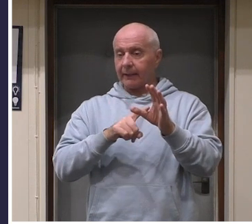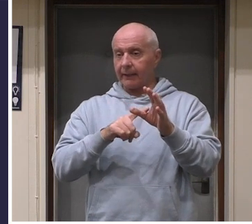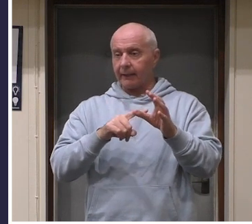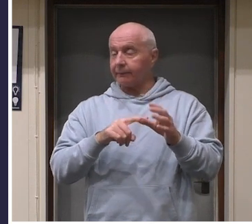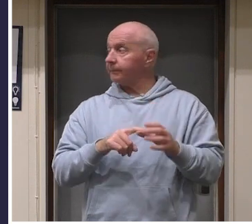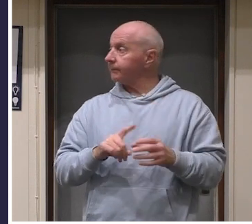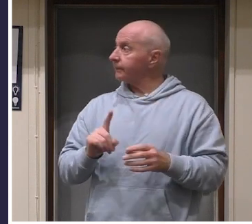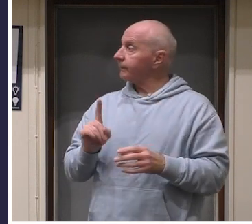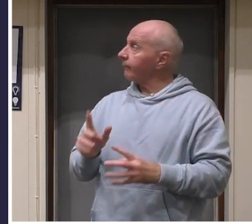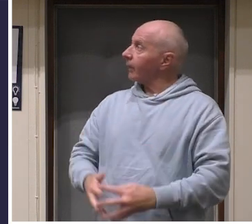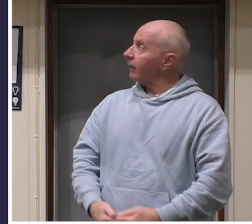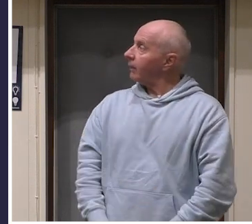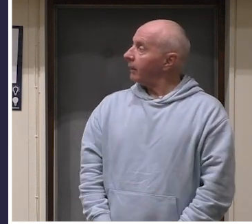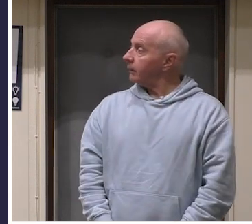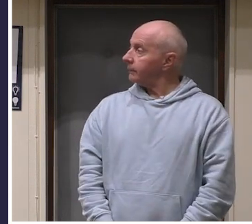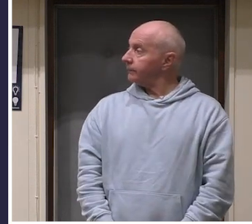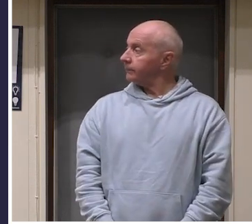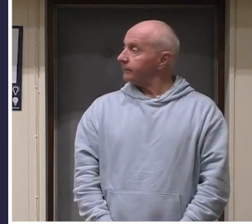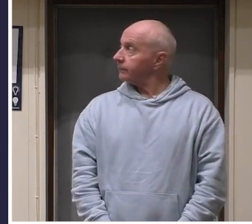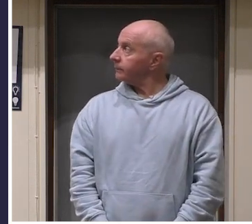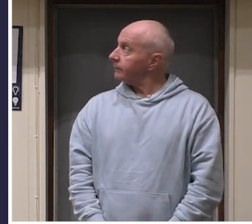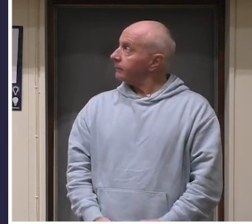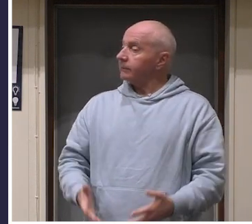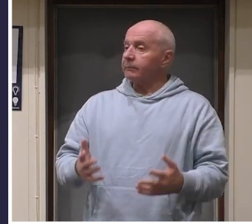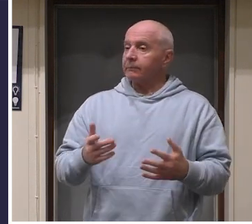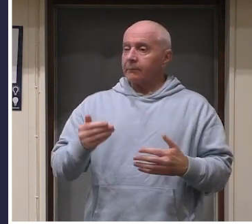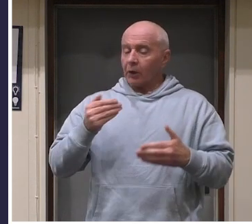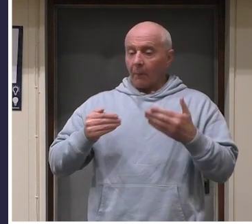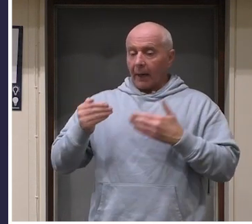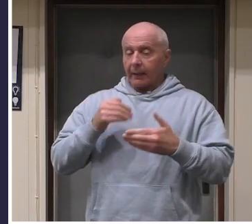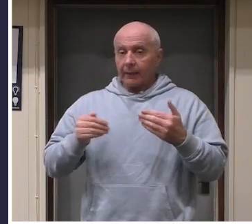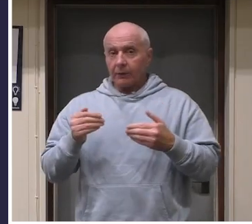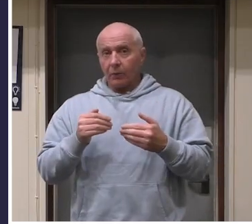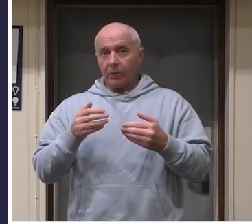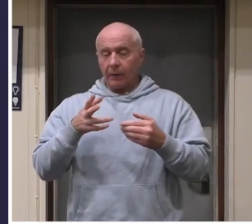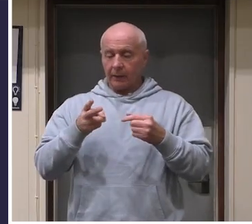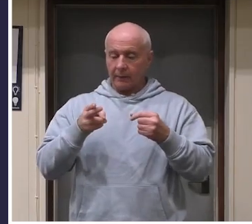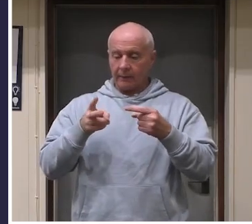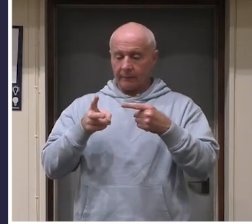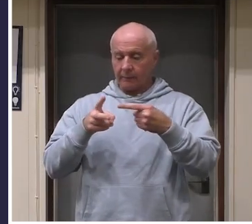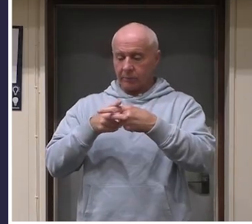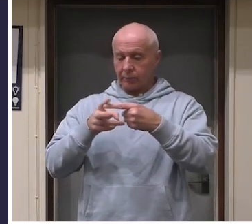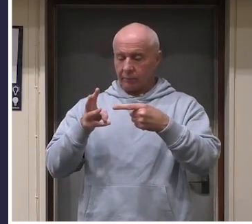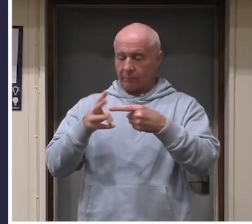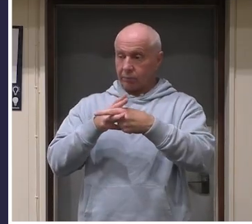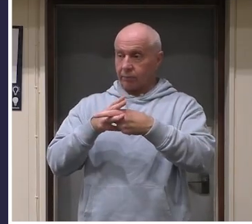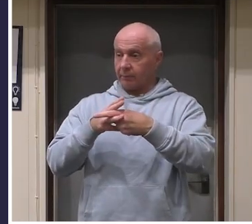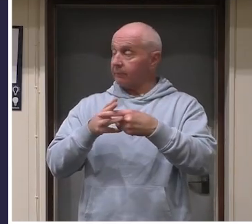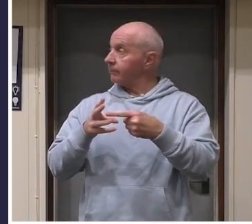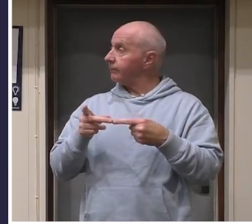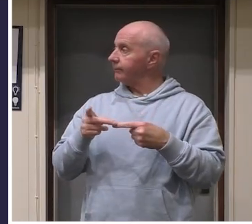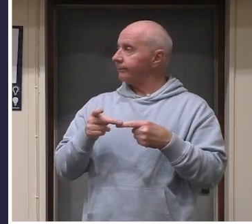But back to the main story. Yeah? So we're back to the double-slit experiment, and now I've told you what we're trying to do is work with these